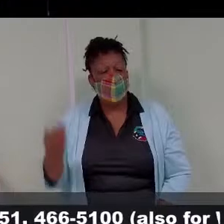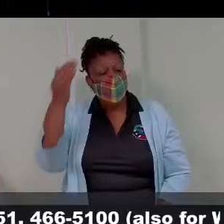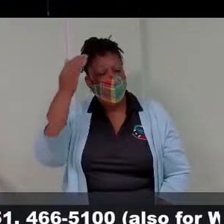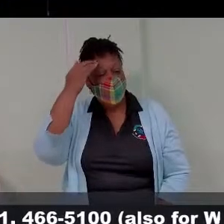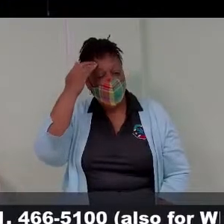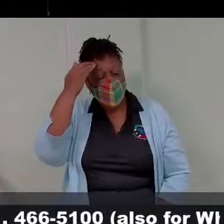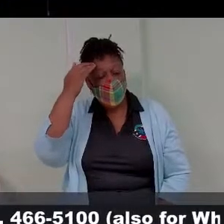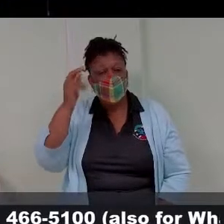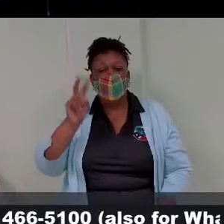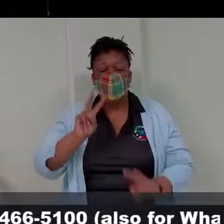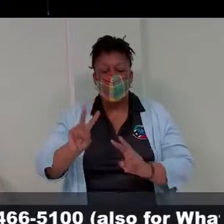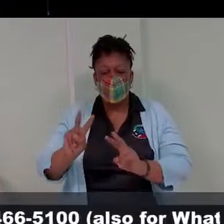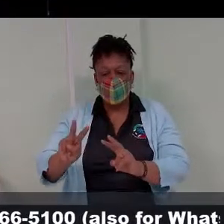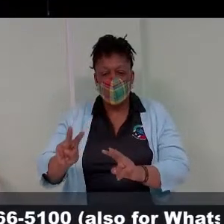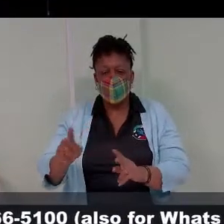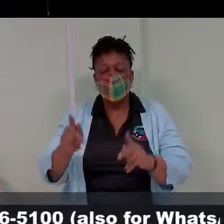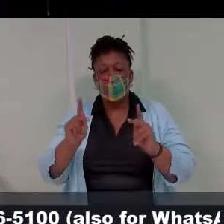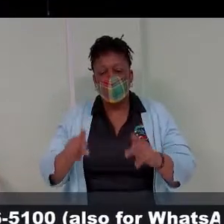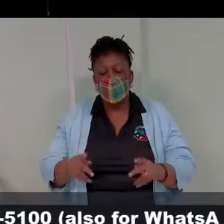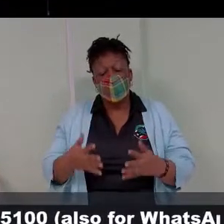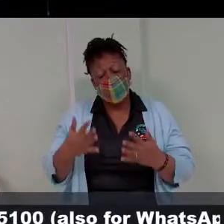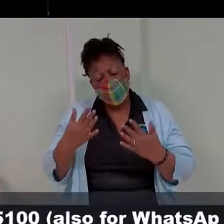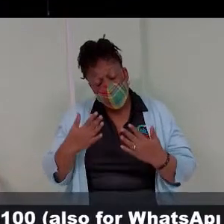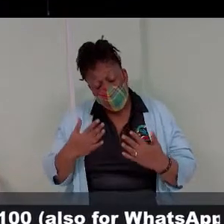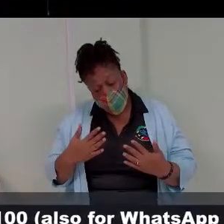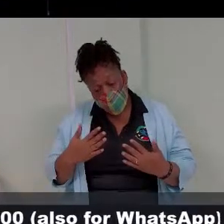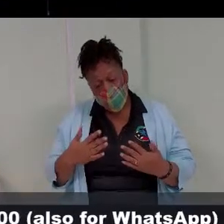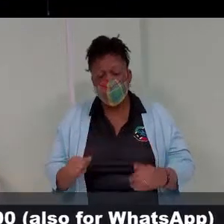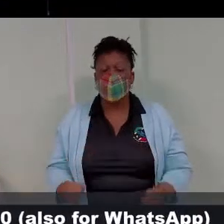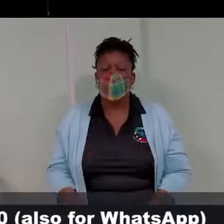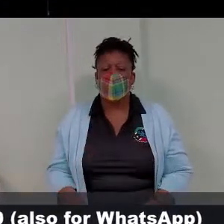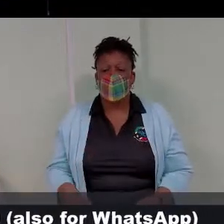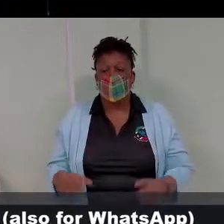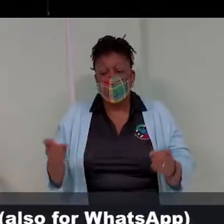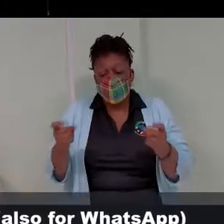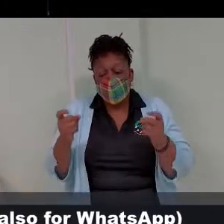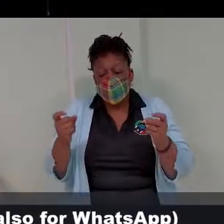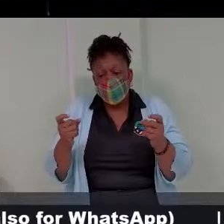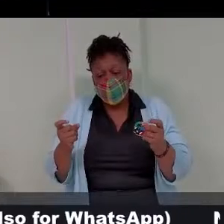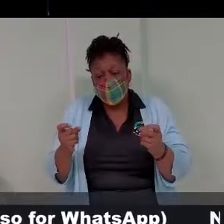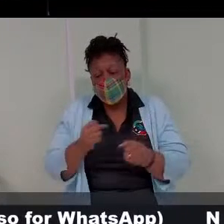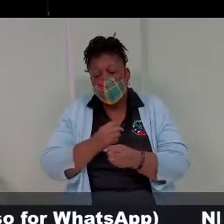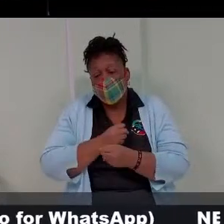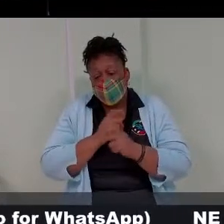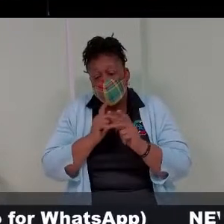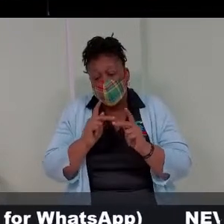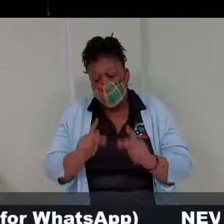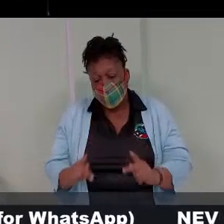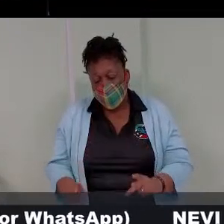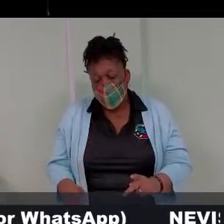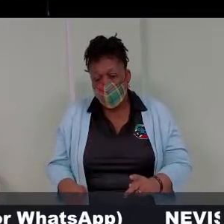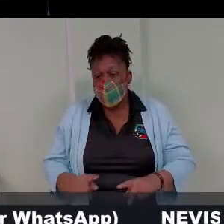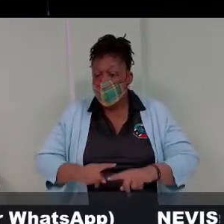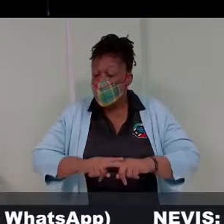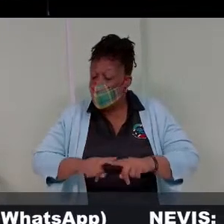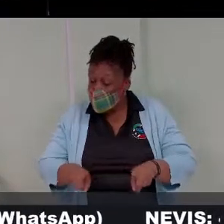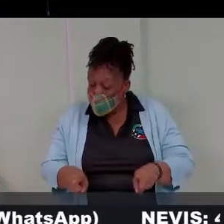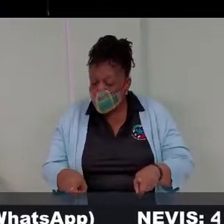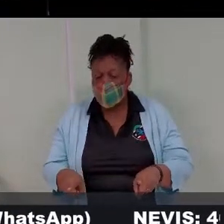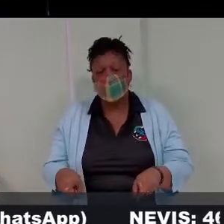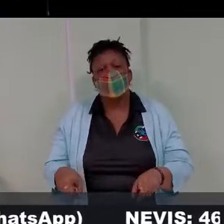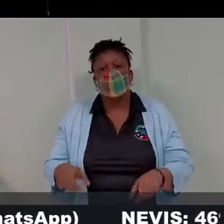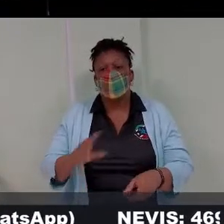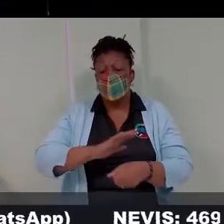funerals are a time for mourning the loss of a loved one, and they are necessary. However, the virus does not respect